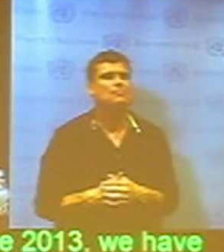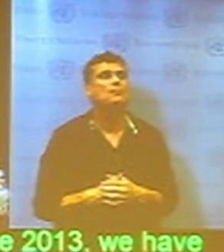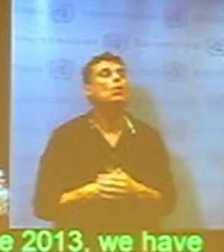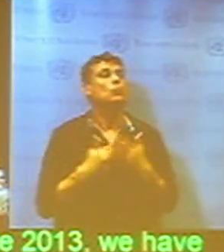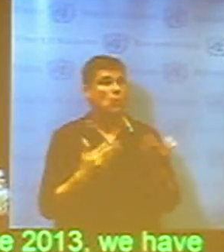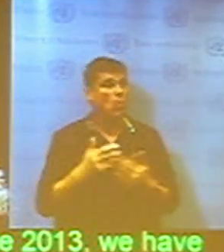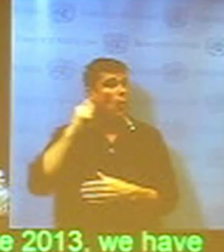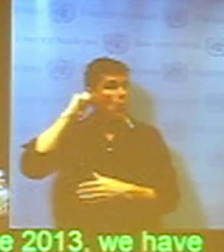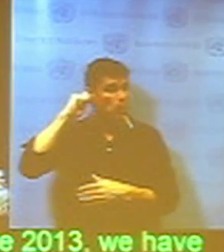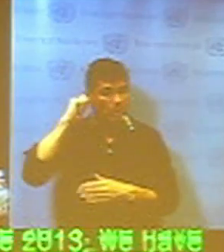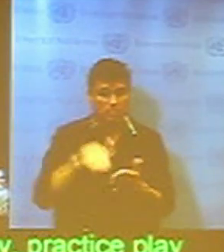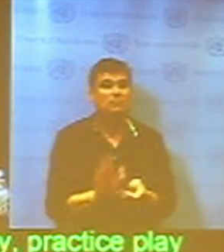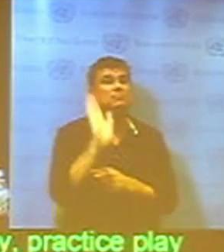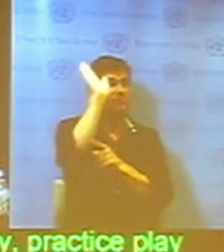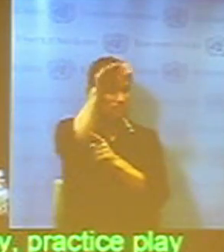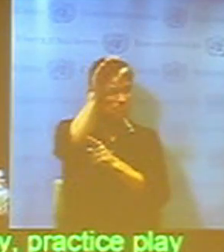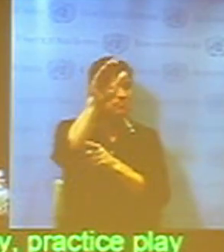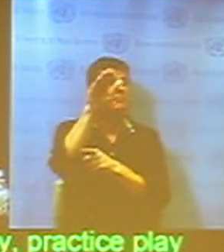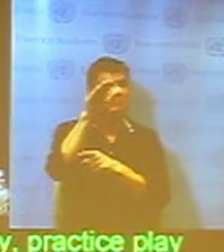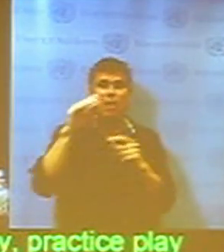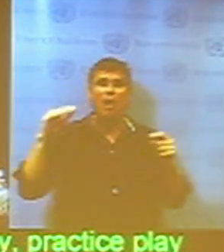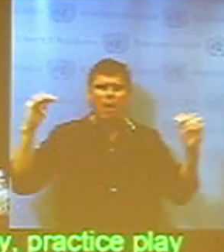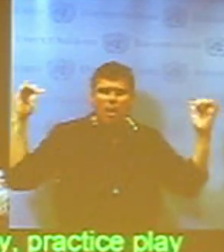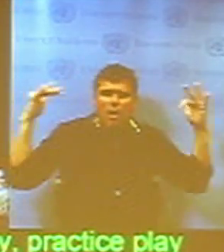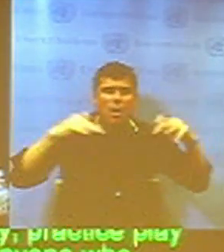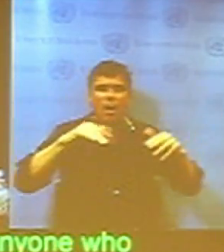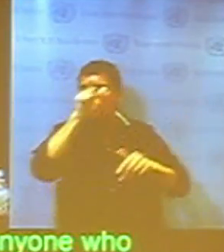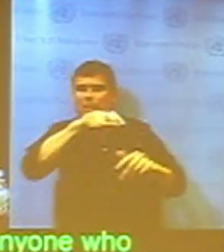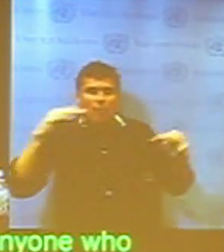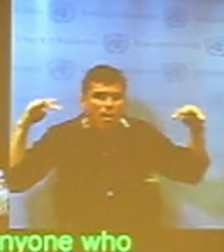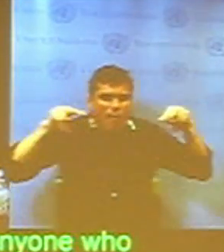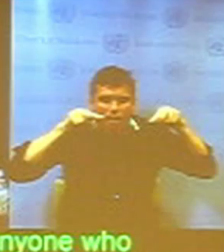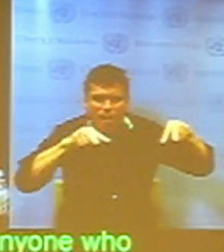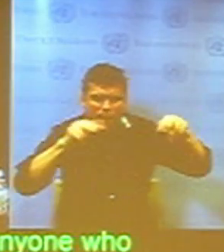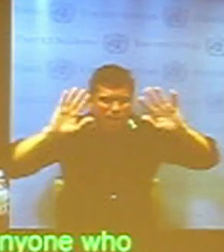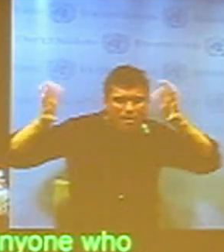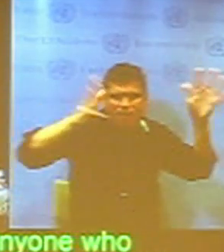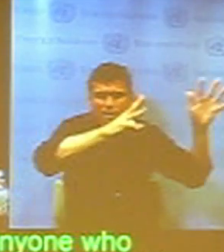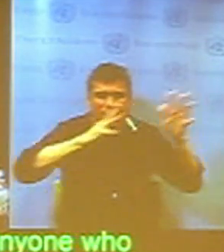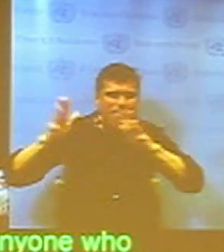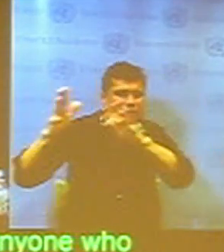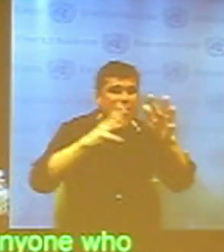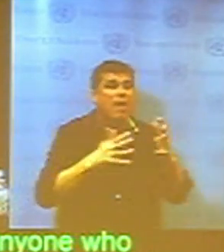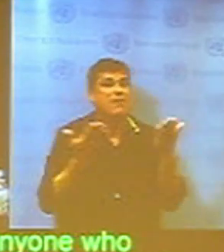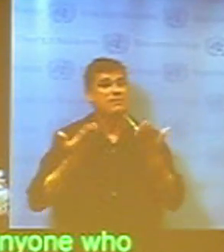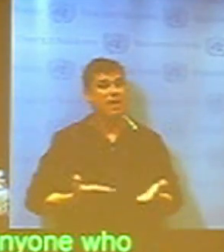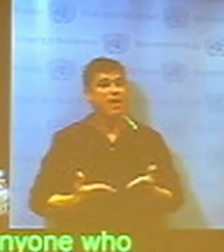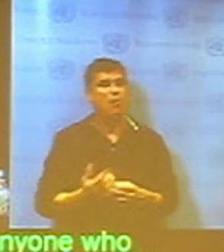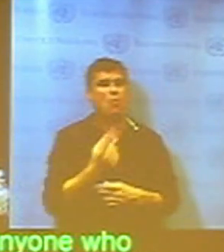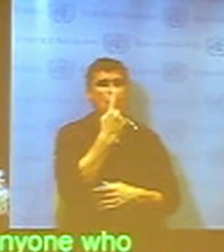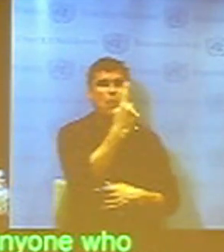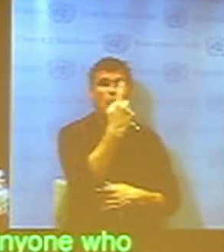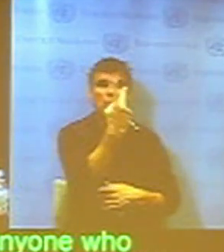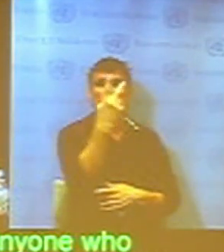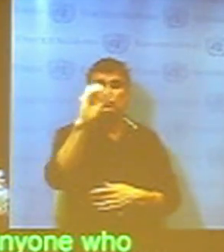And now we have over 120 players, female players, across Afghanistan playing wheelchair basketball, participating in